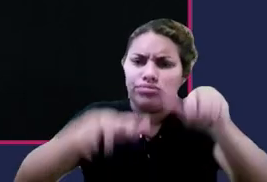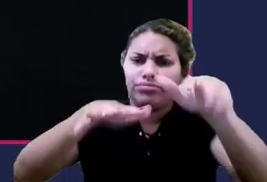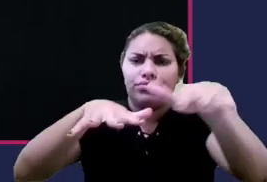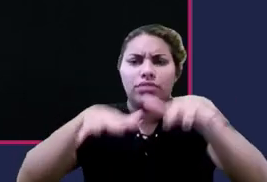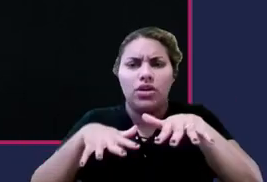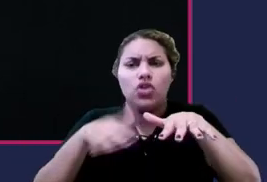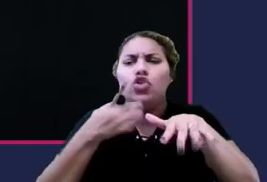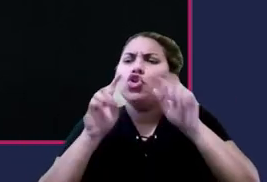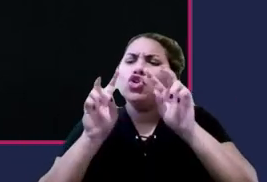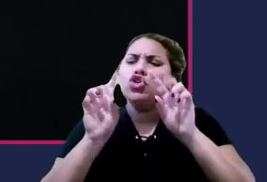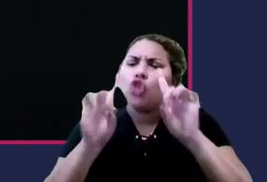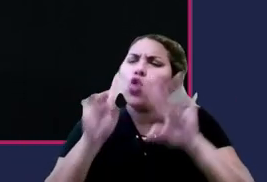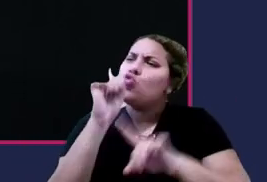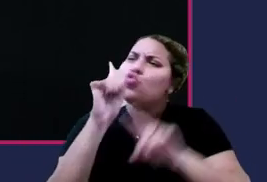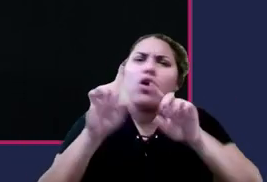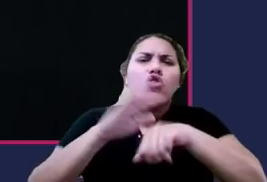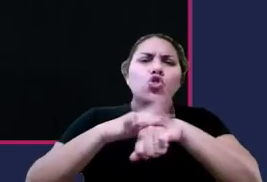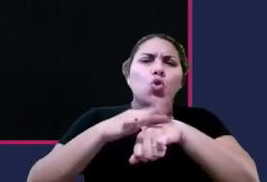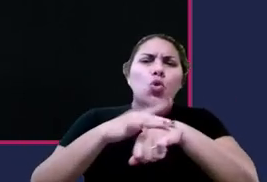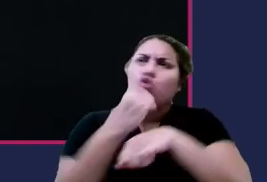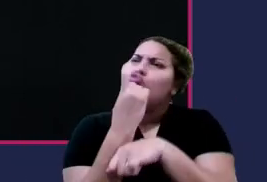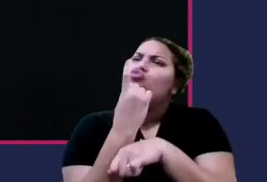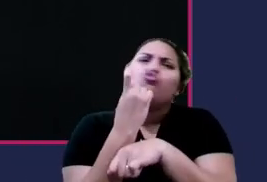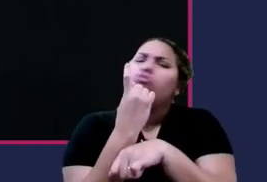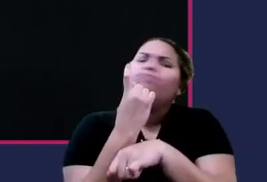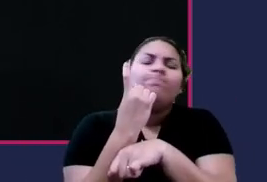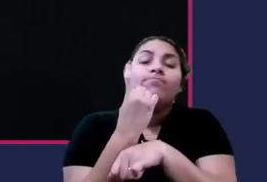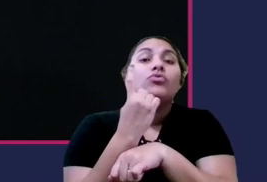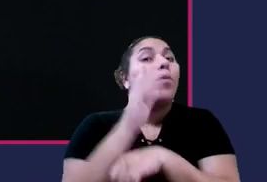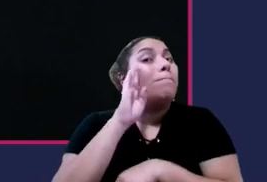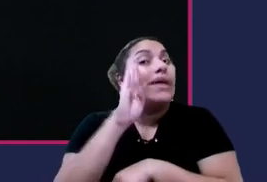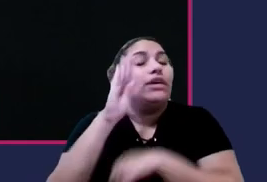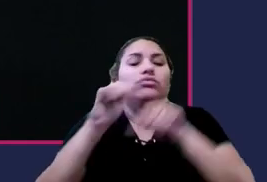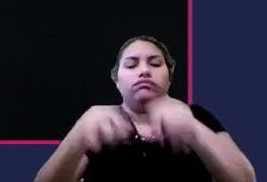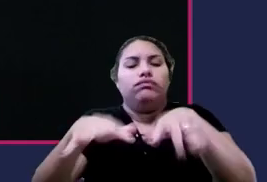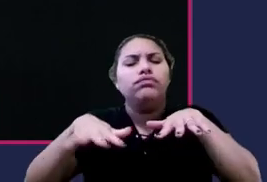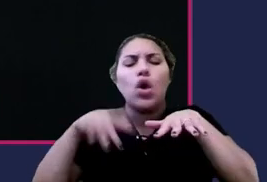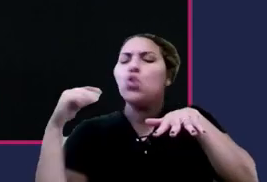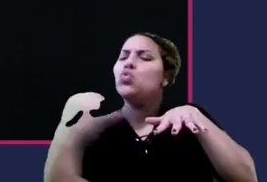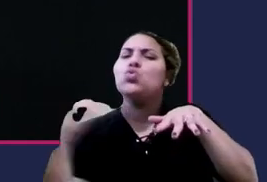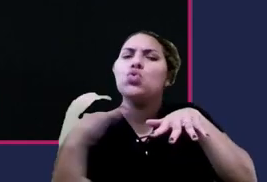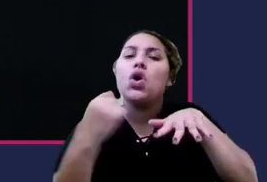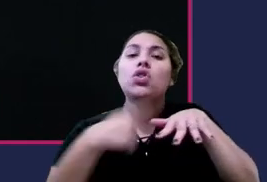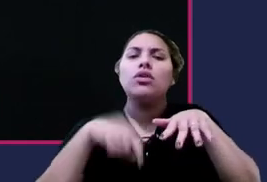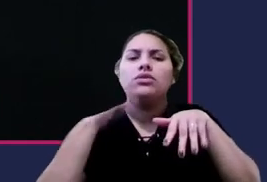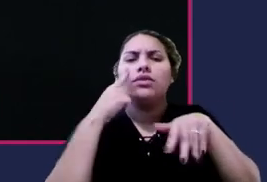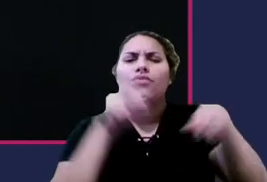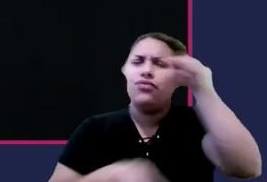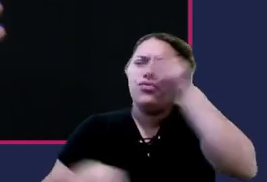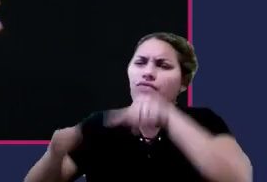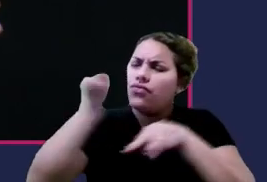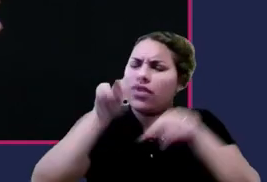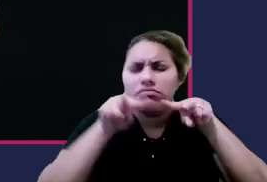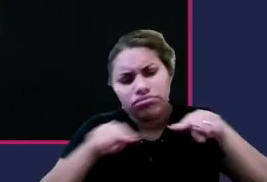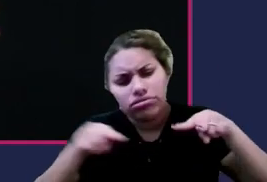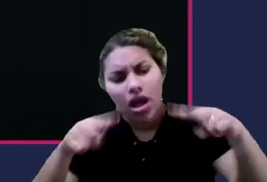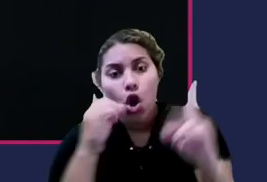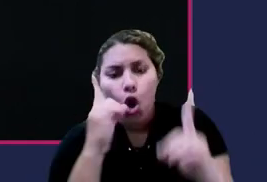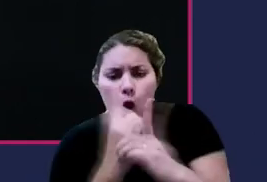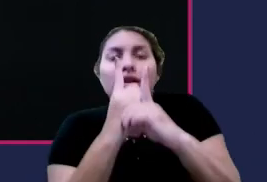front doesn't talk about a specific disease. Our goal is to have